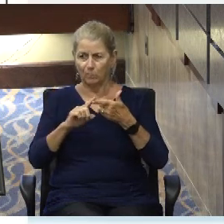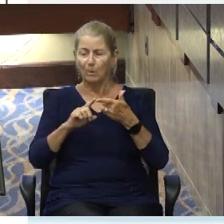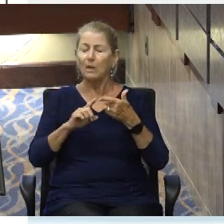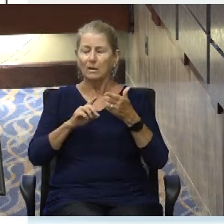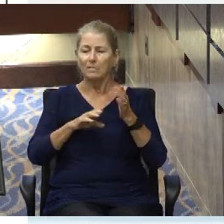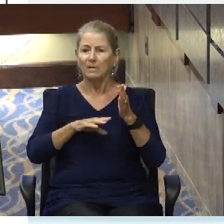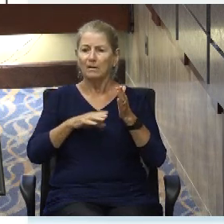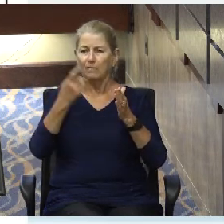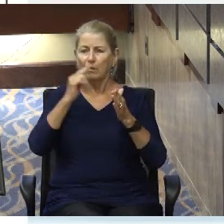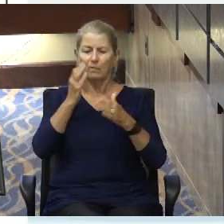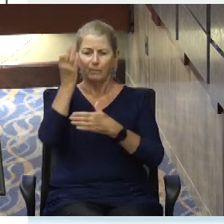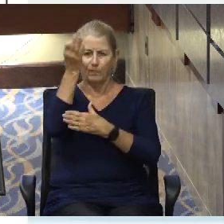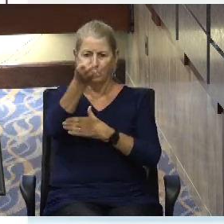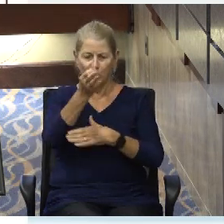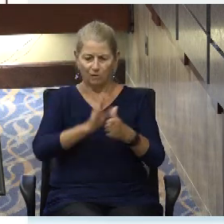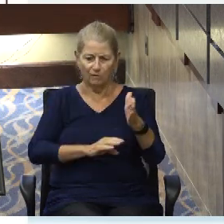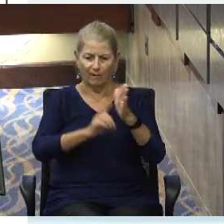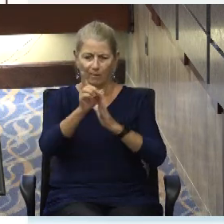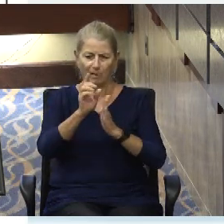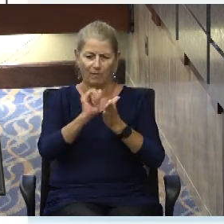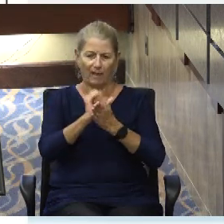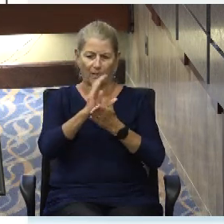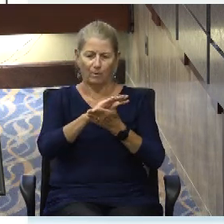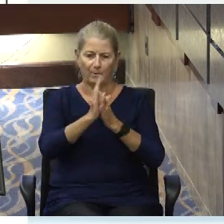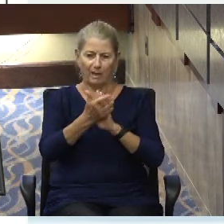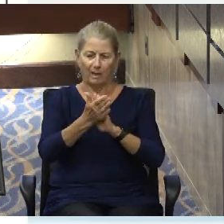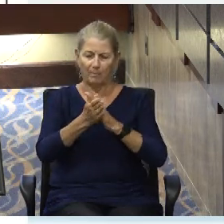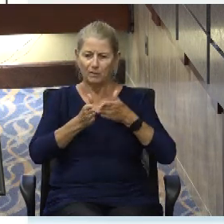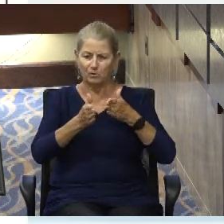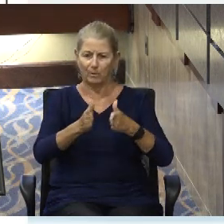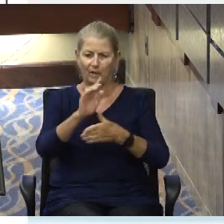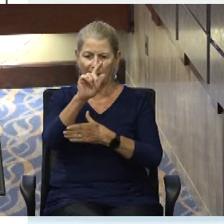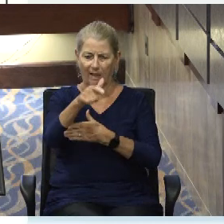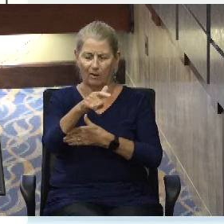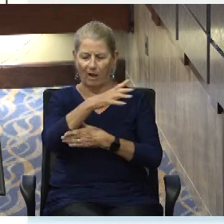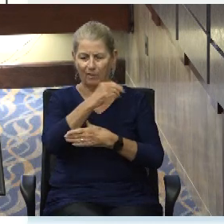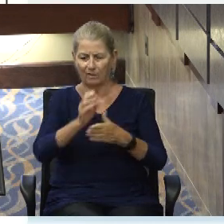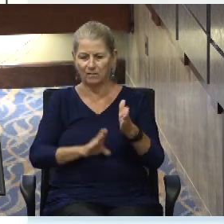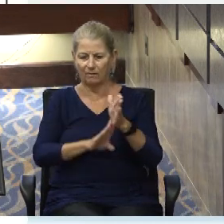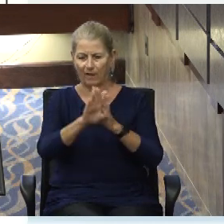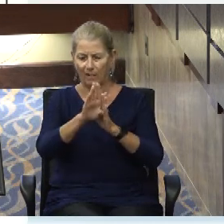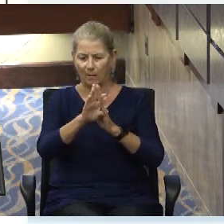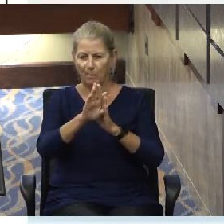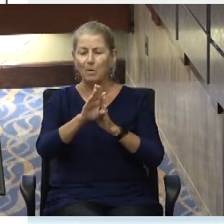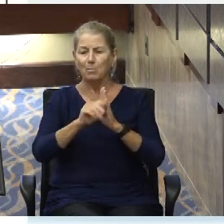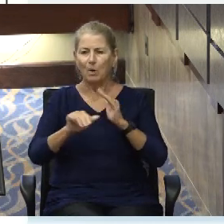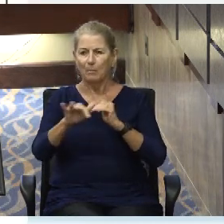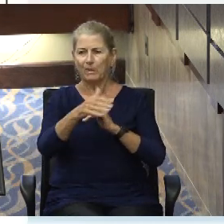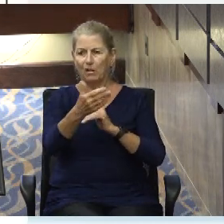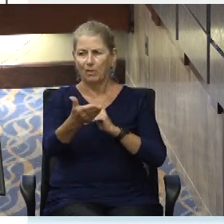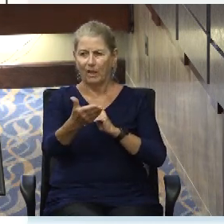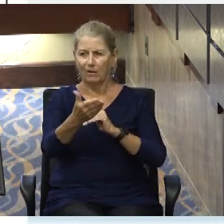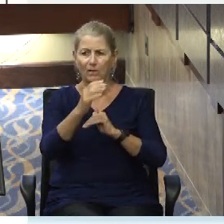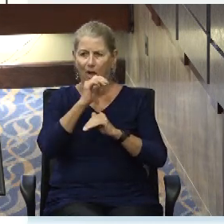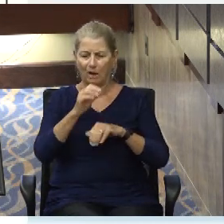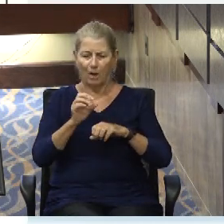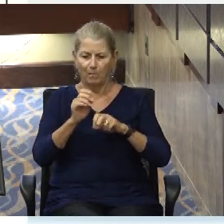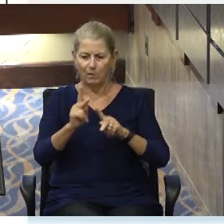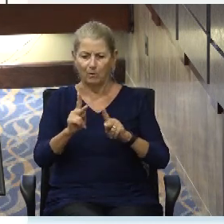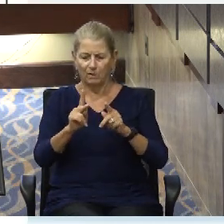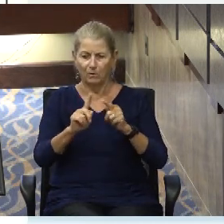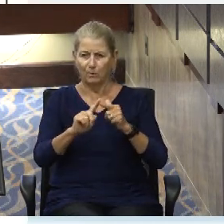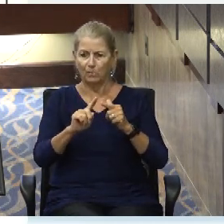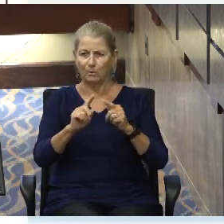a through street, and then the other, there's developed property there, so there was not an opportunity to extend a street over